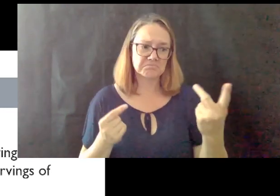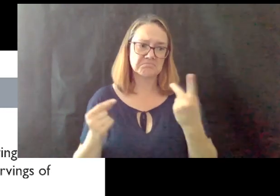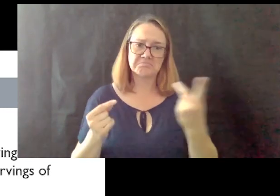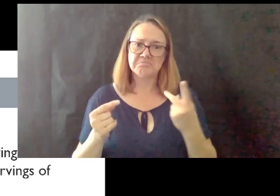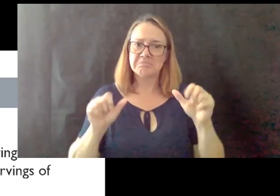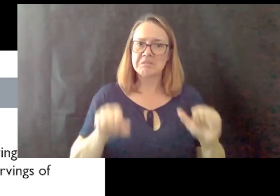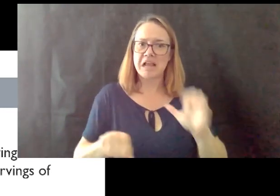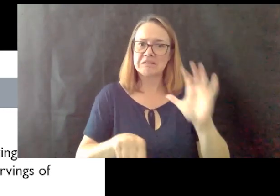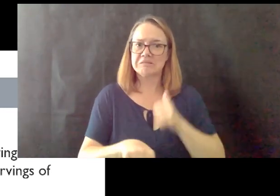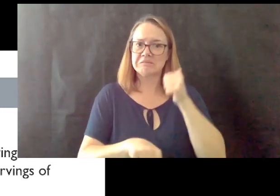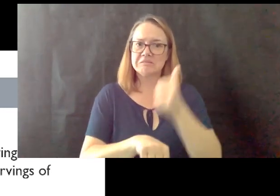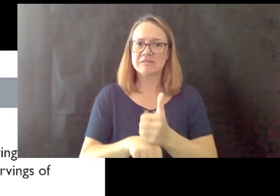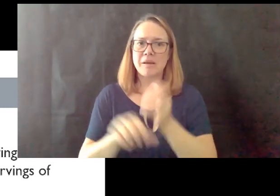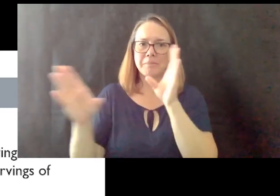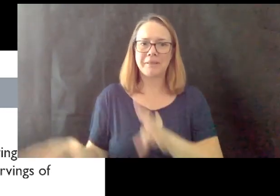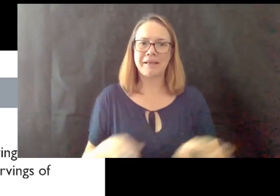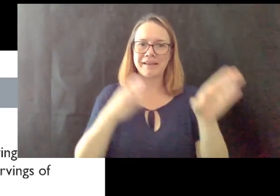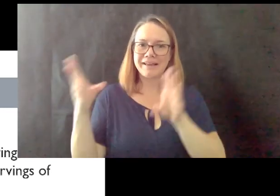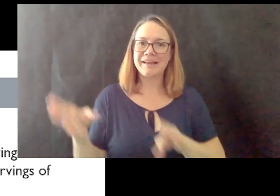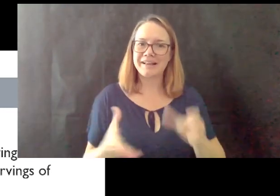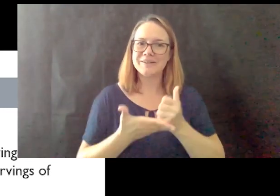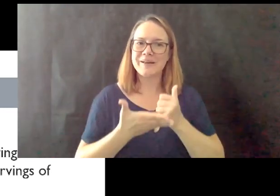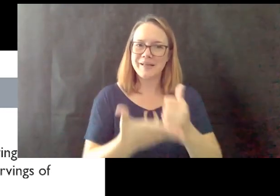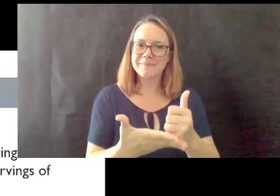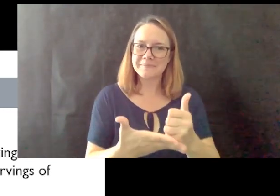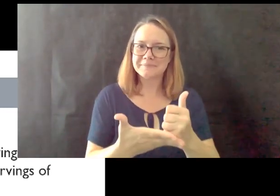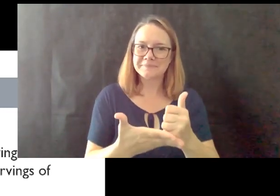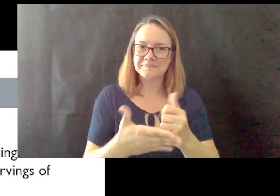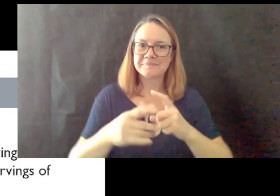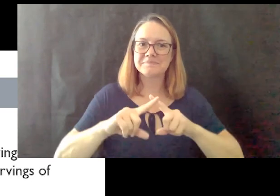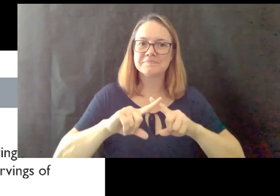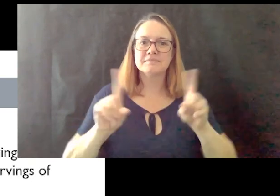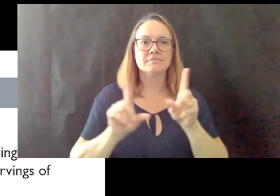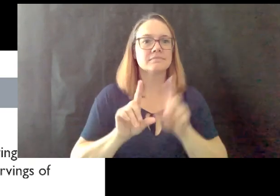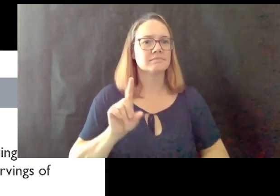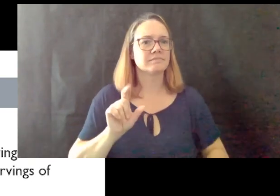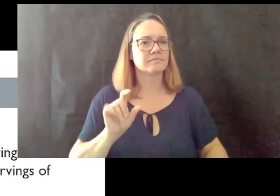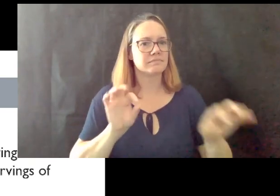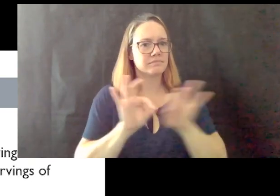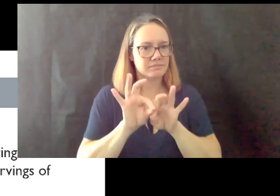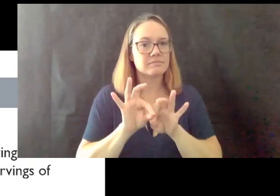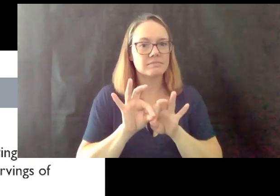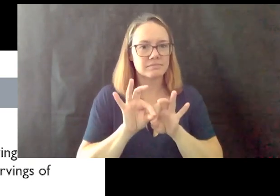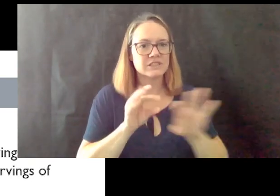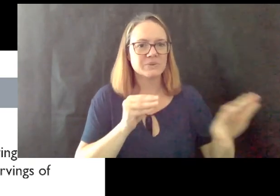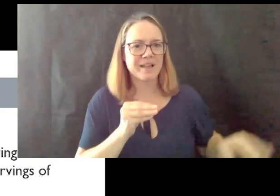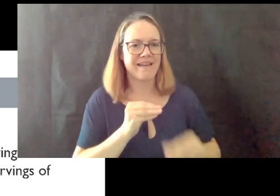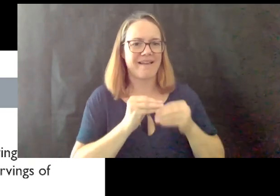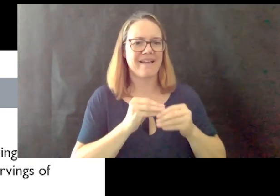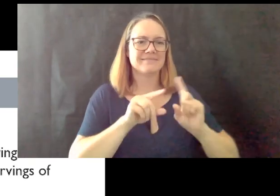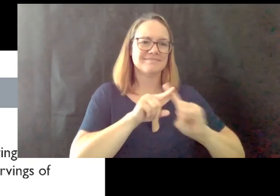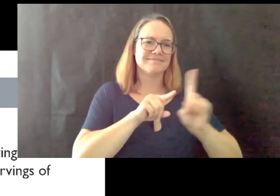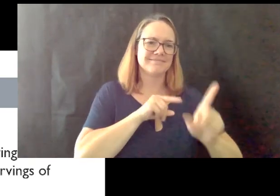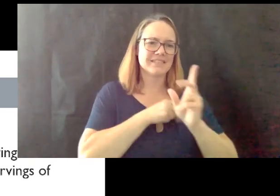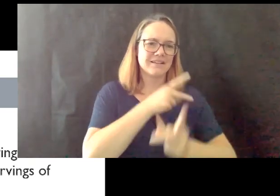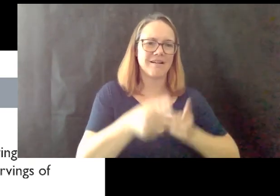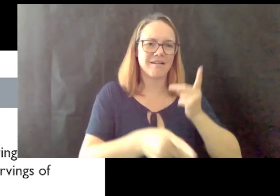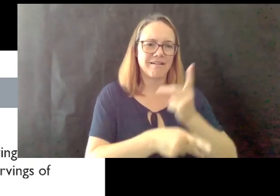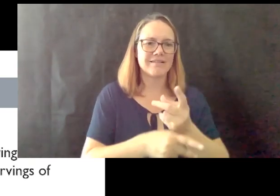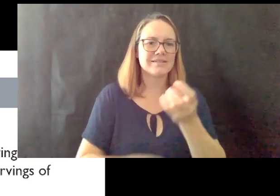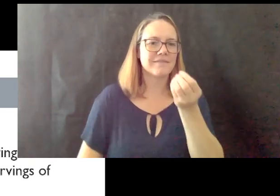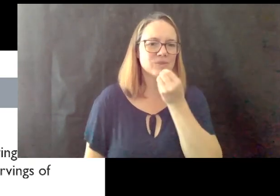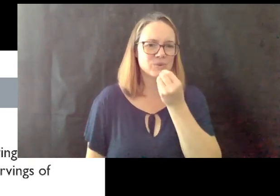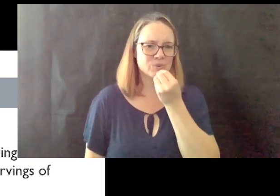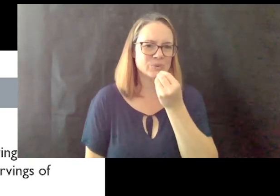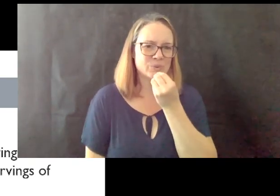me, and we can put a plan together for you to help you out. But it's very important that, we add